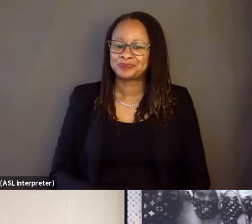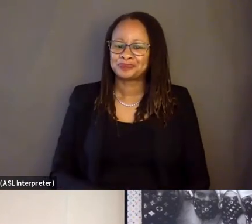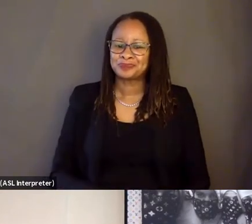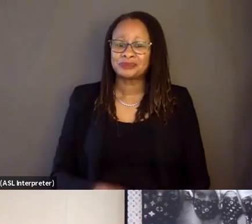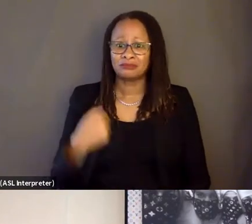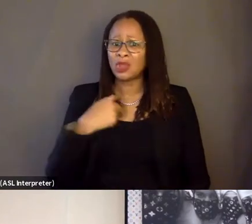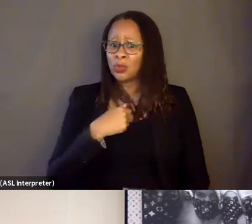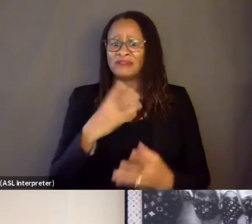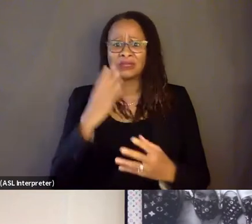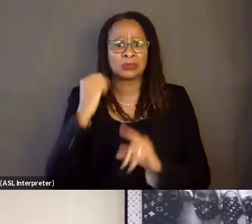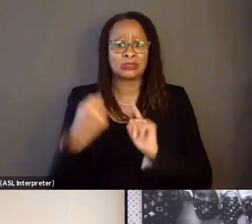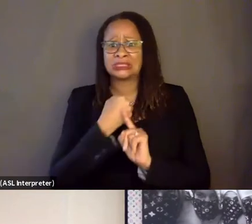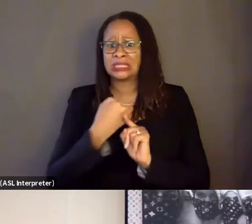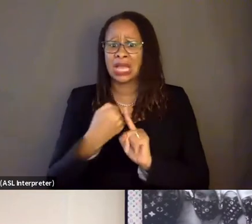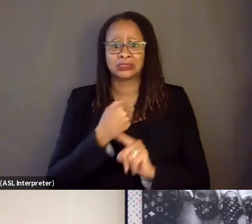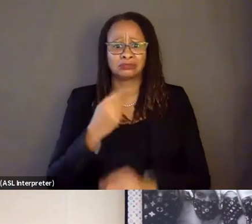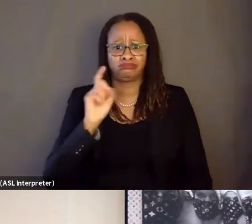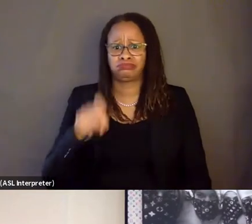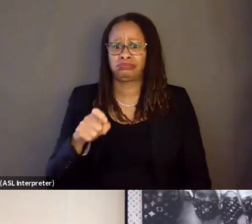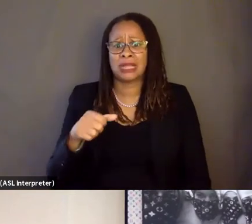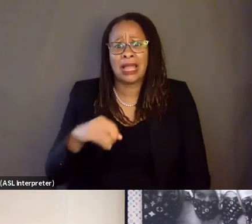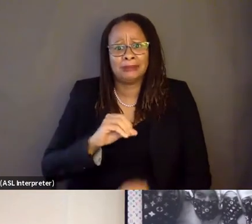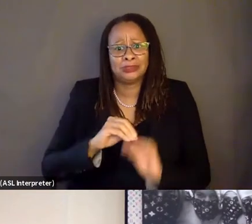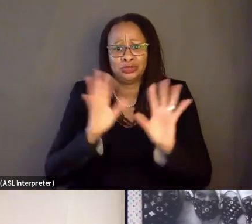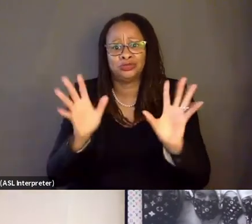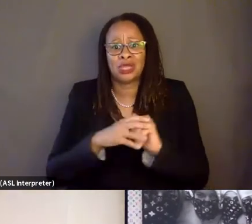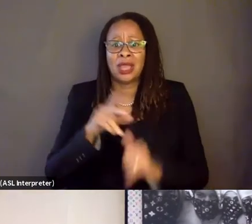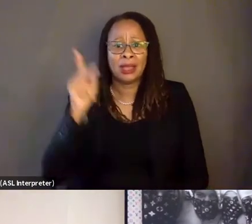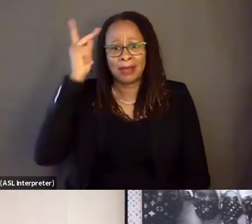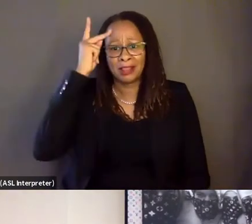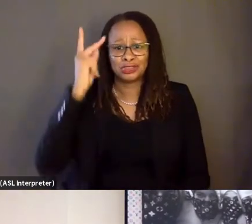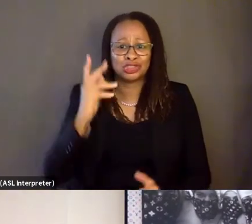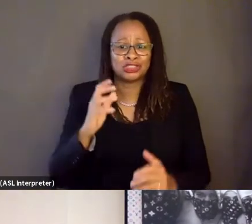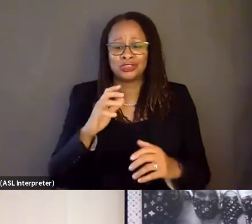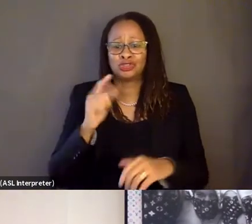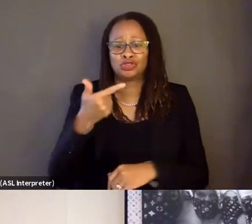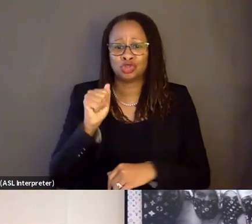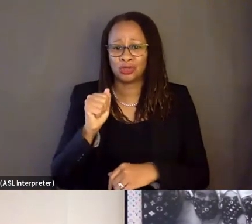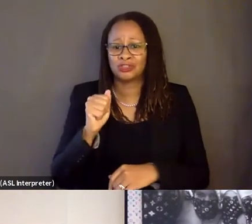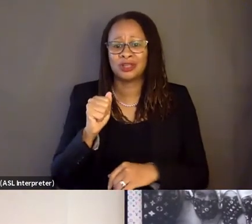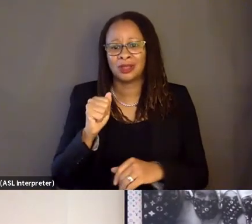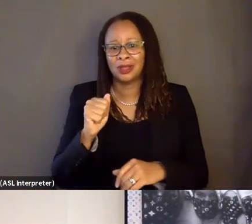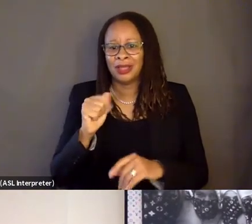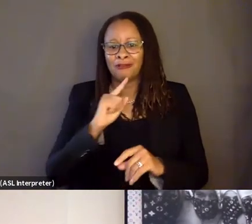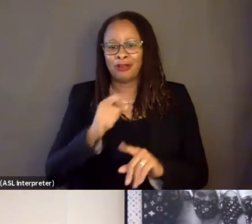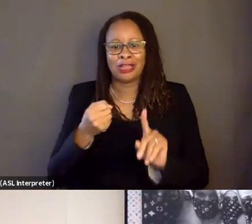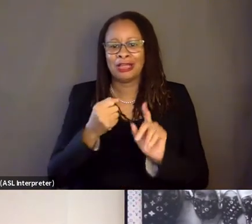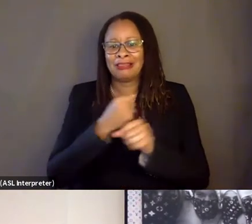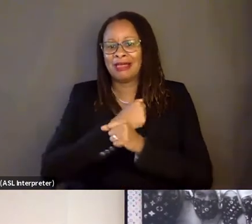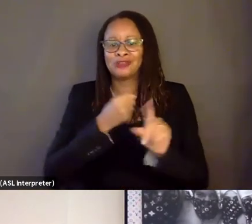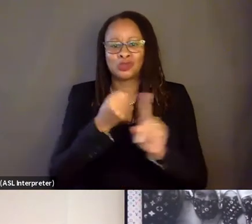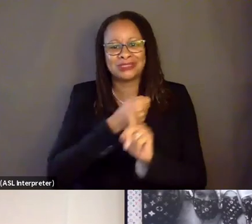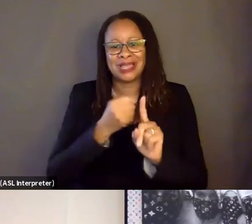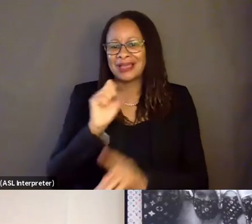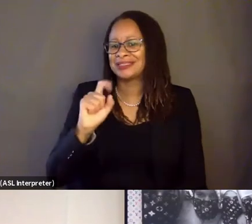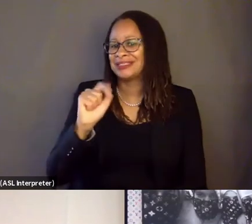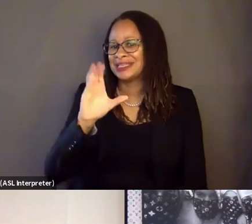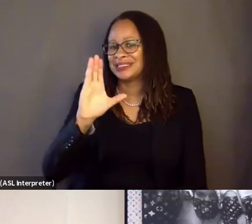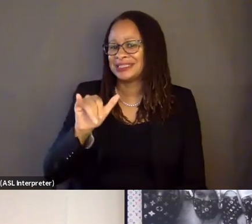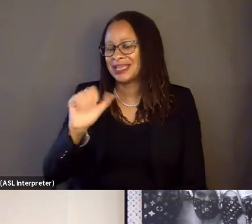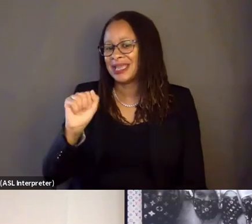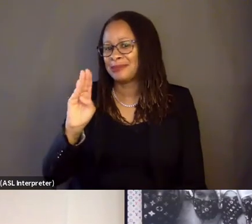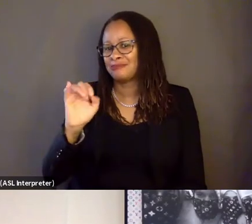attacked for sure. A lot of sort of politicians in Georgia really love to attack Stacey Abrams. Some